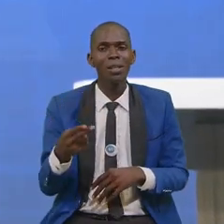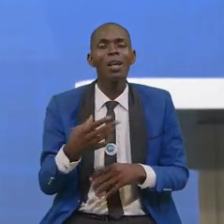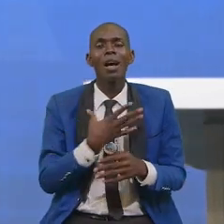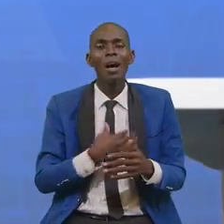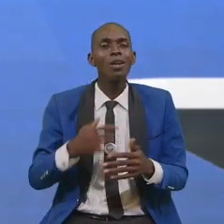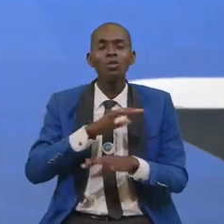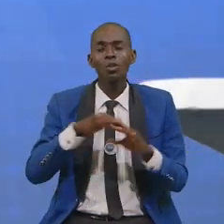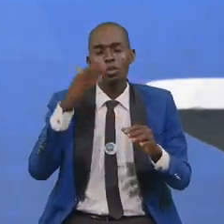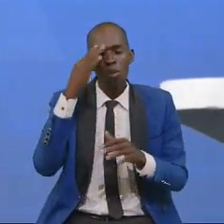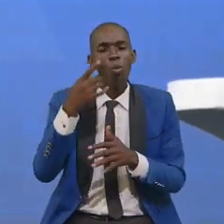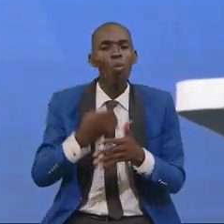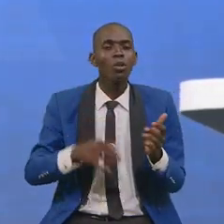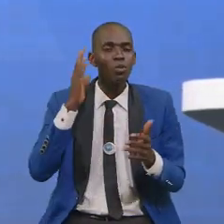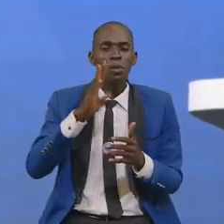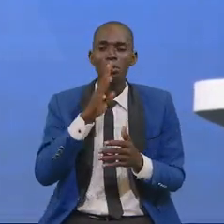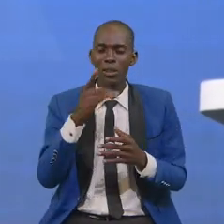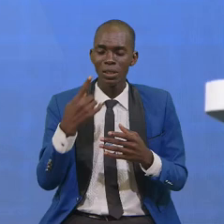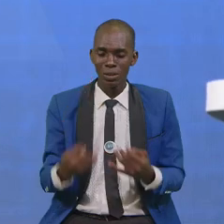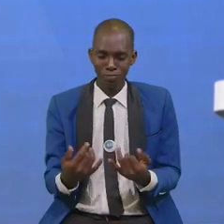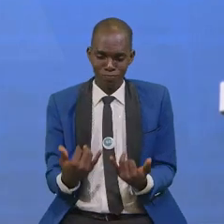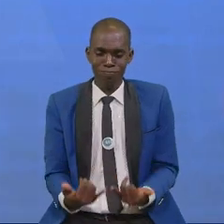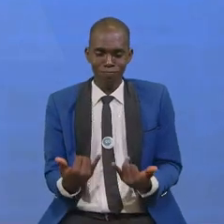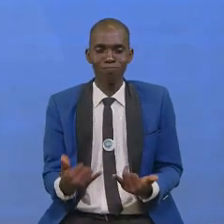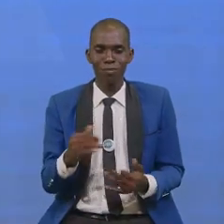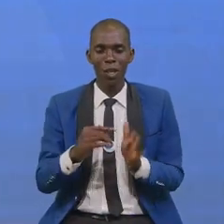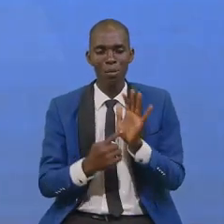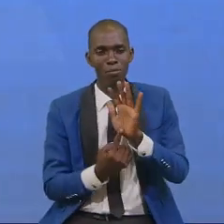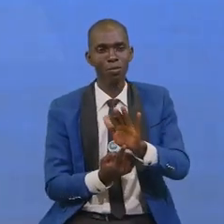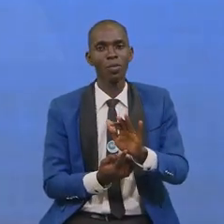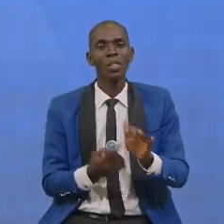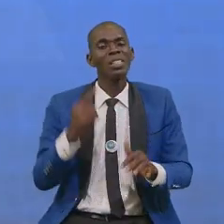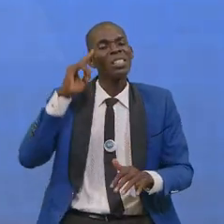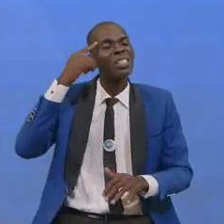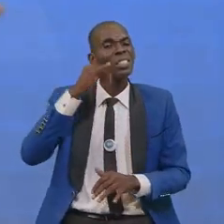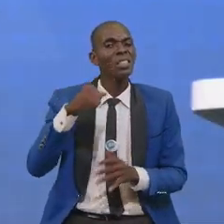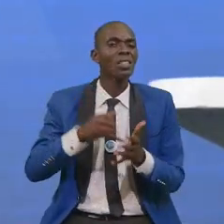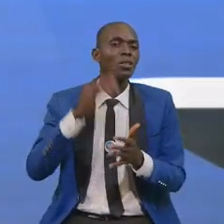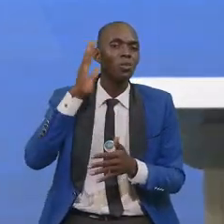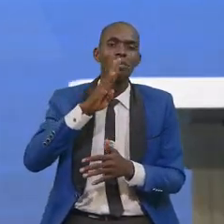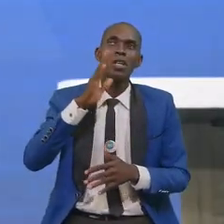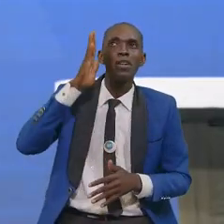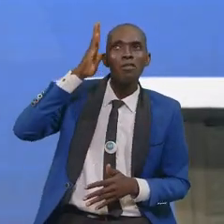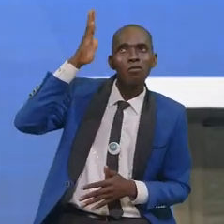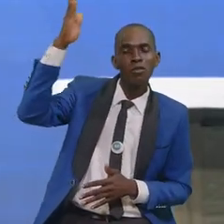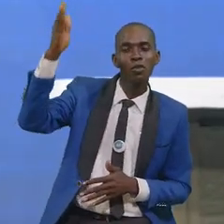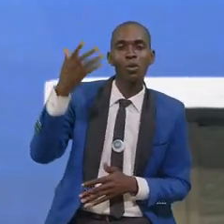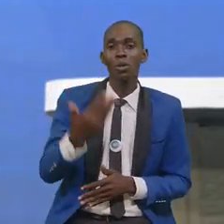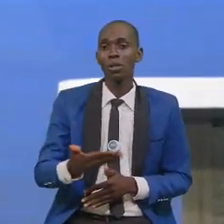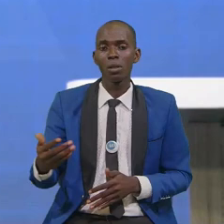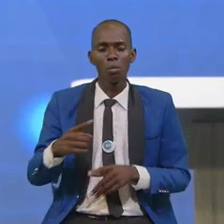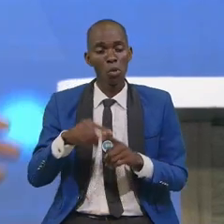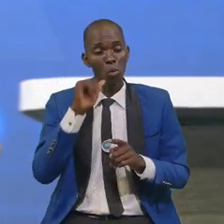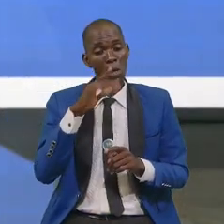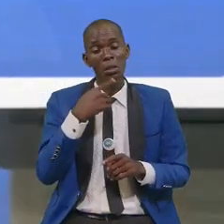She was thinking it would be a future revelation. She said, okay, I